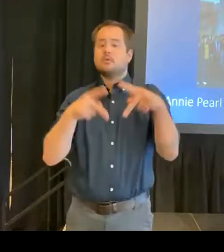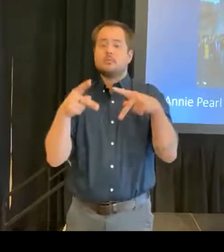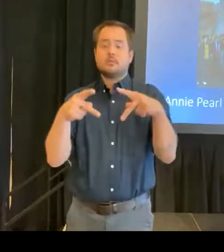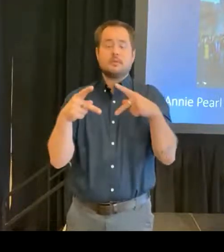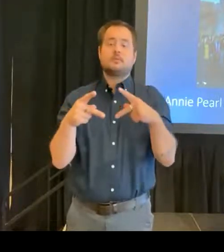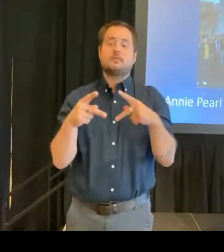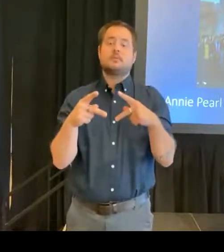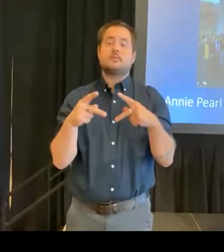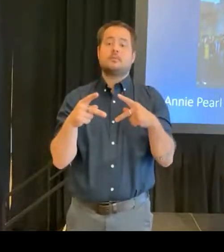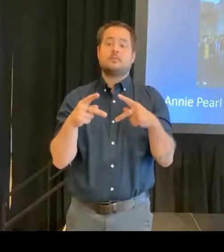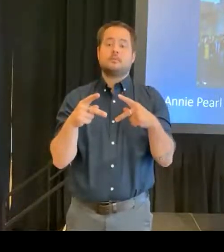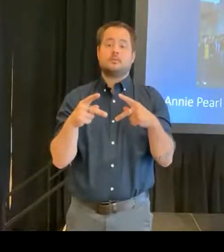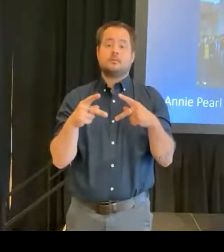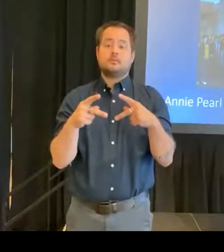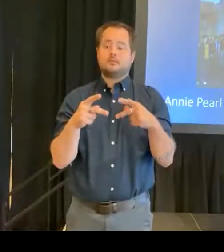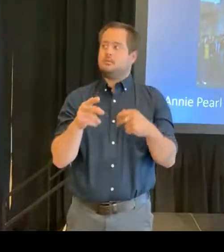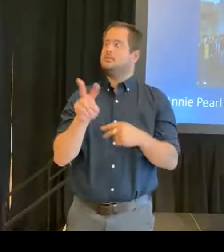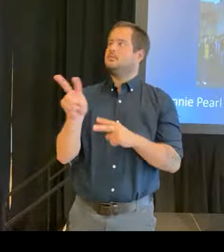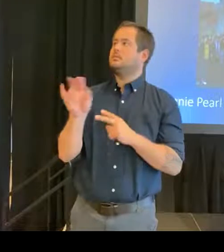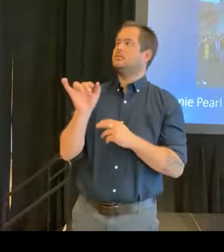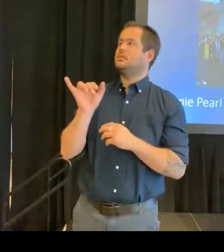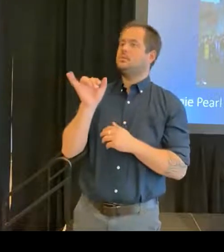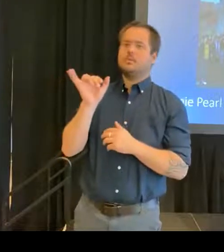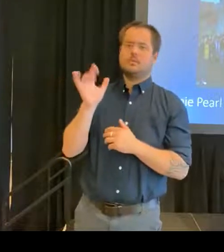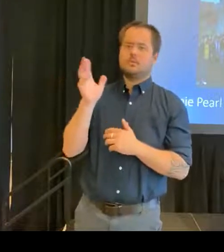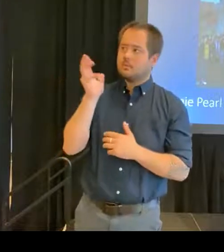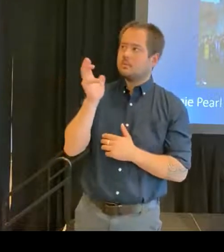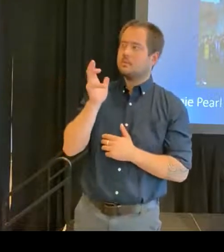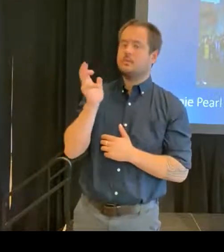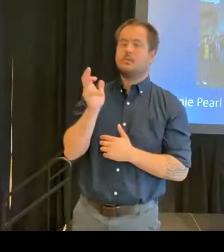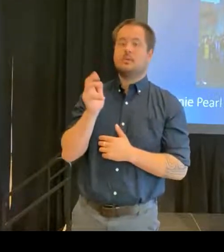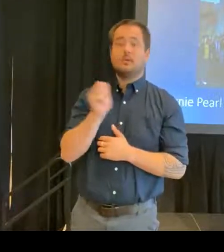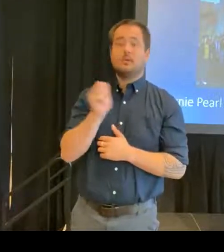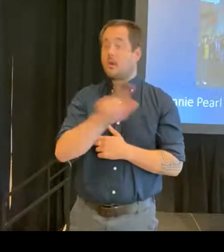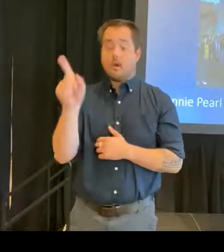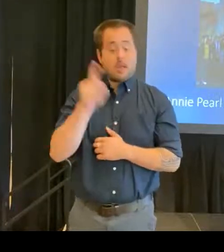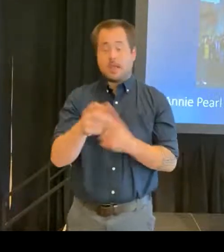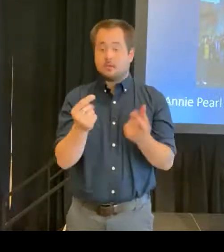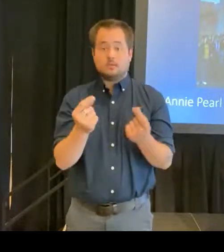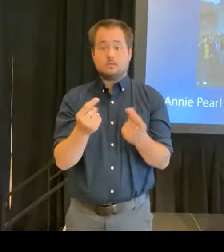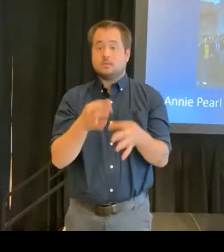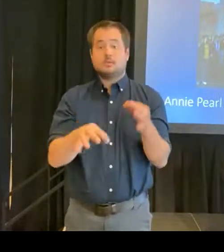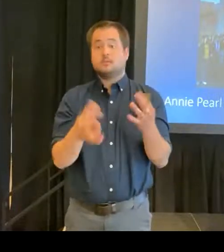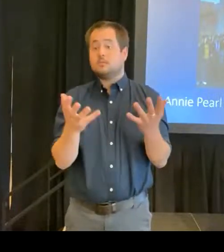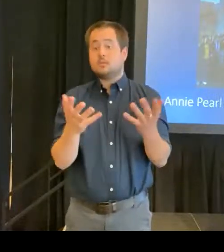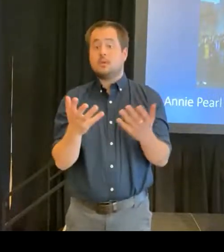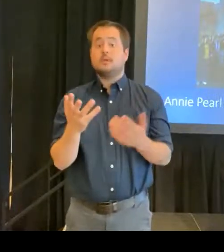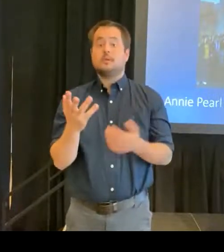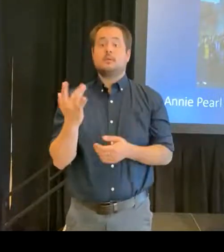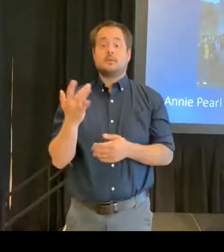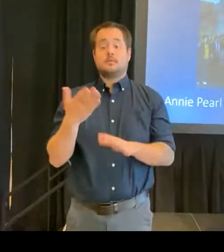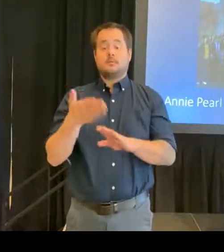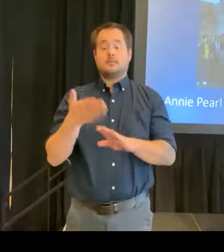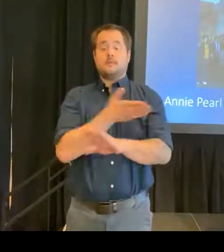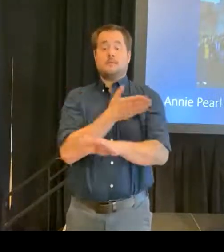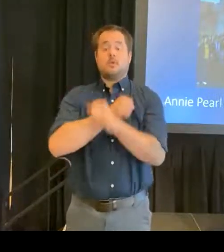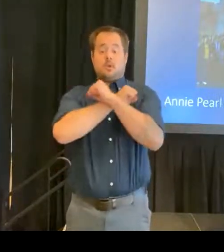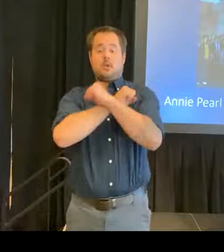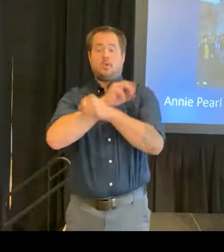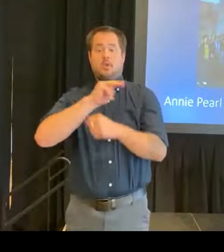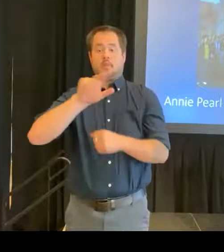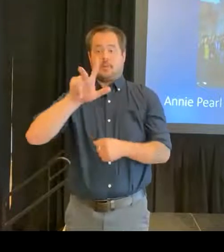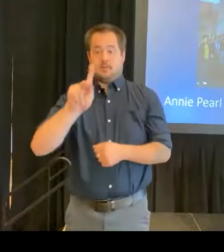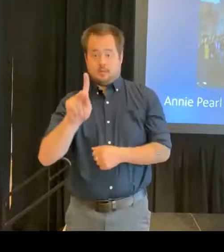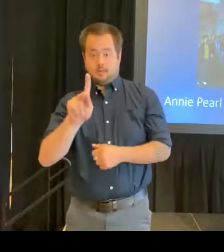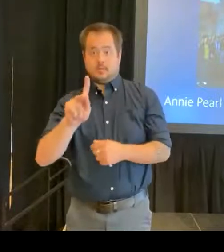that was something. And all they had to do, because before that, they were guarding him. They were checking him